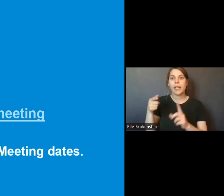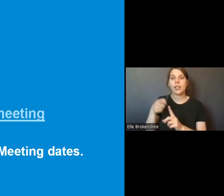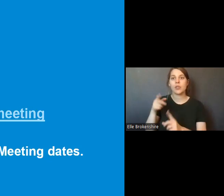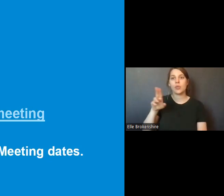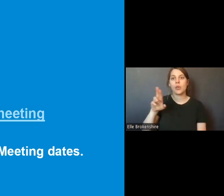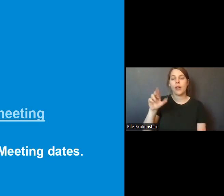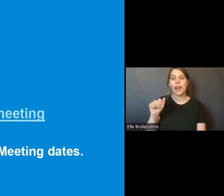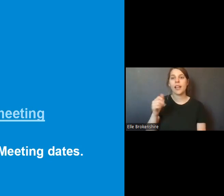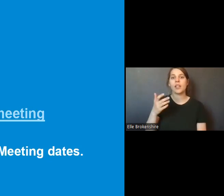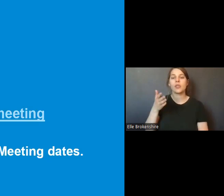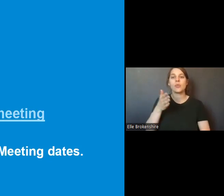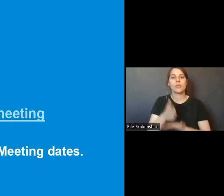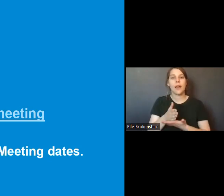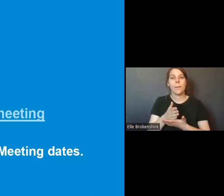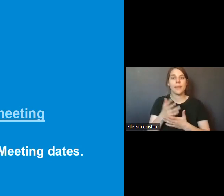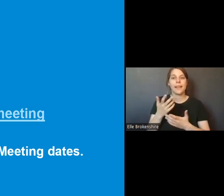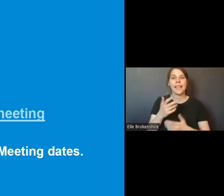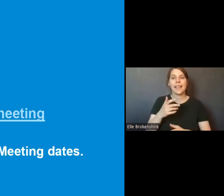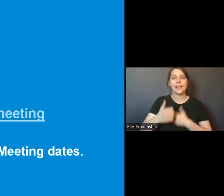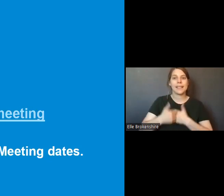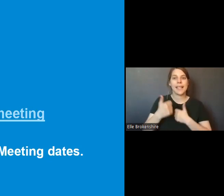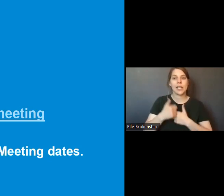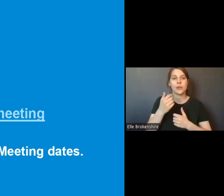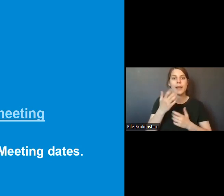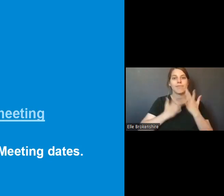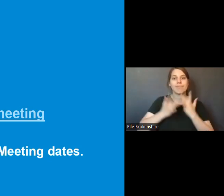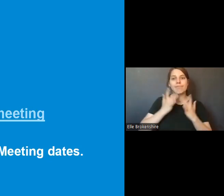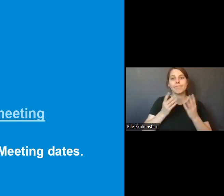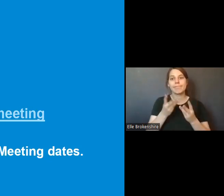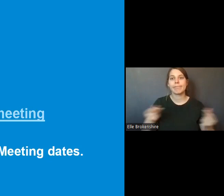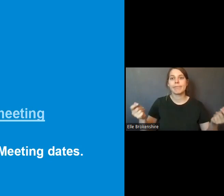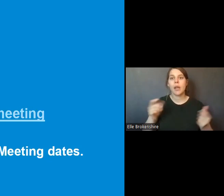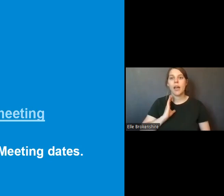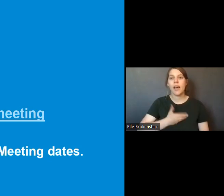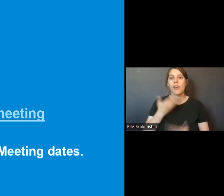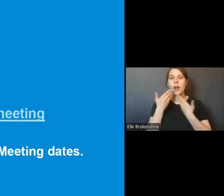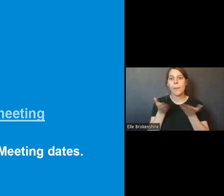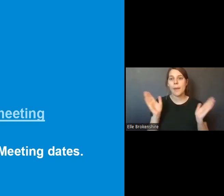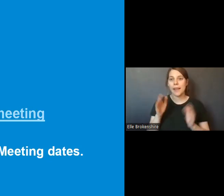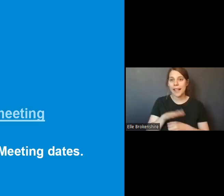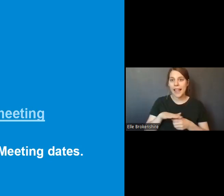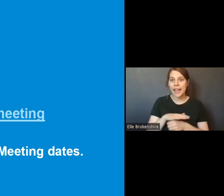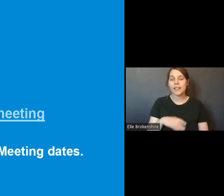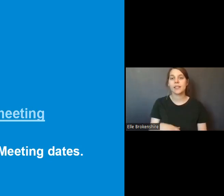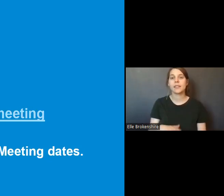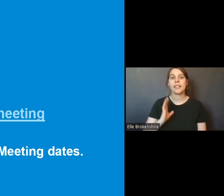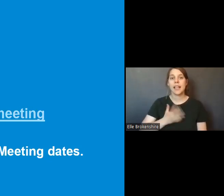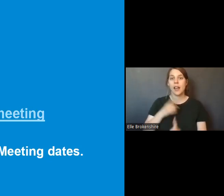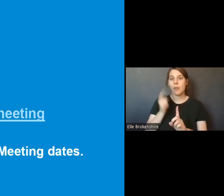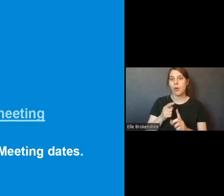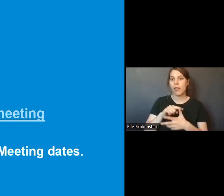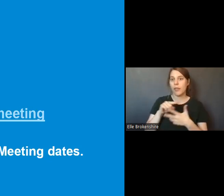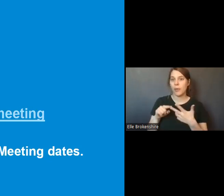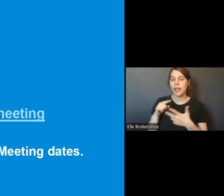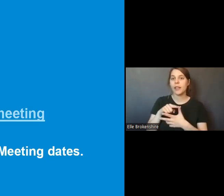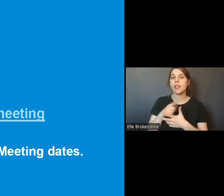lands. The Sierra Club's concerns are trifold. One, it serves the greater forest economy and wildlife